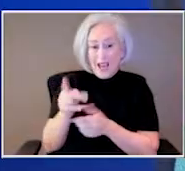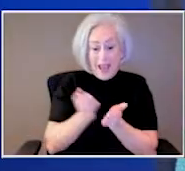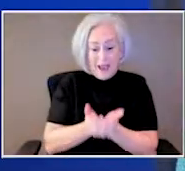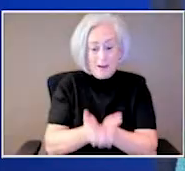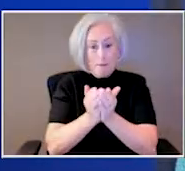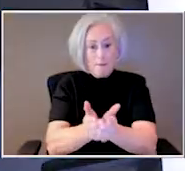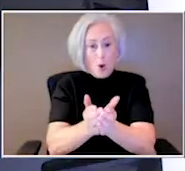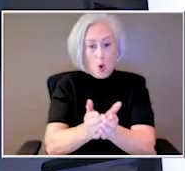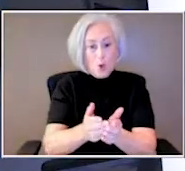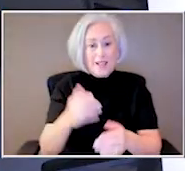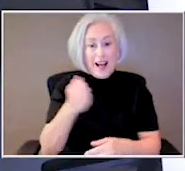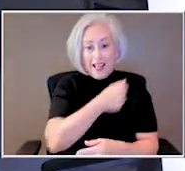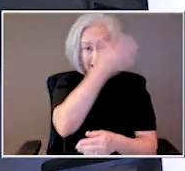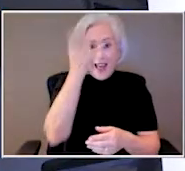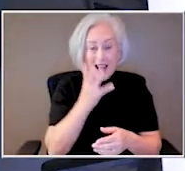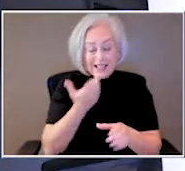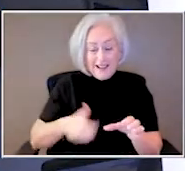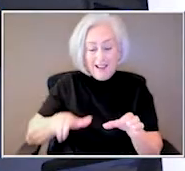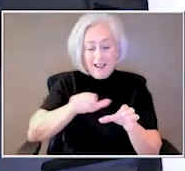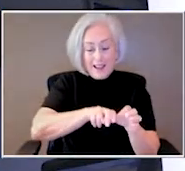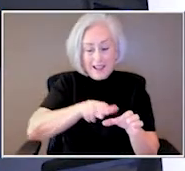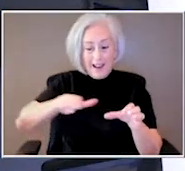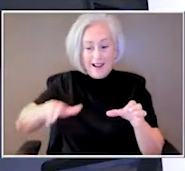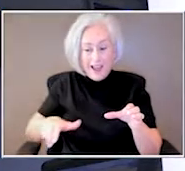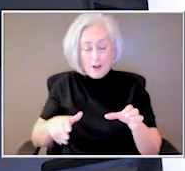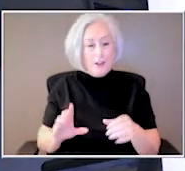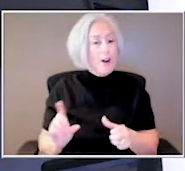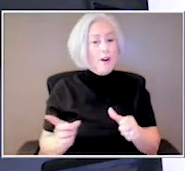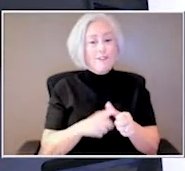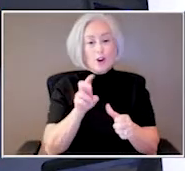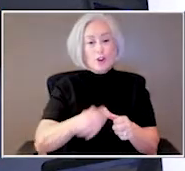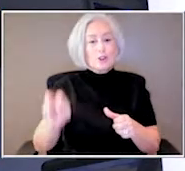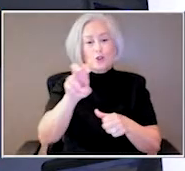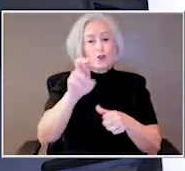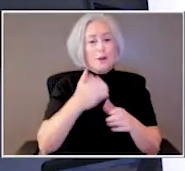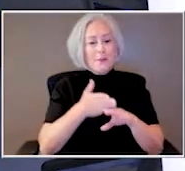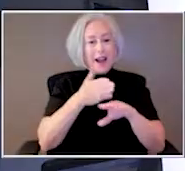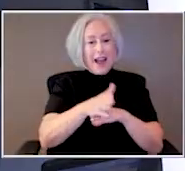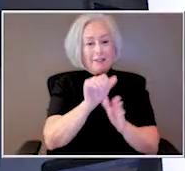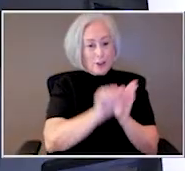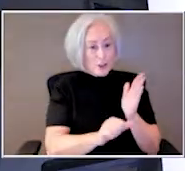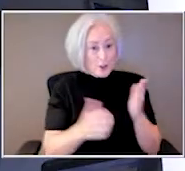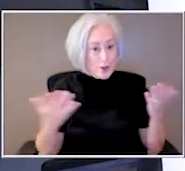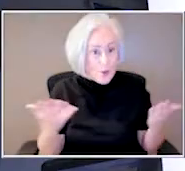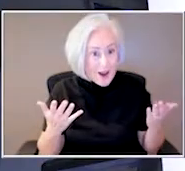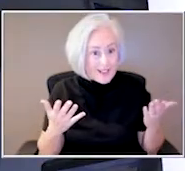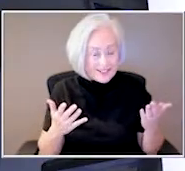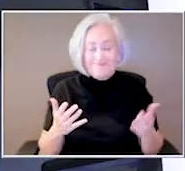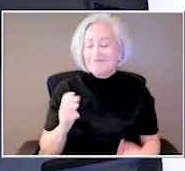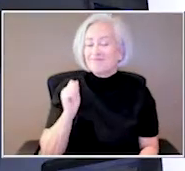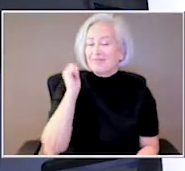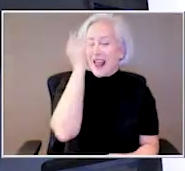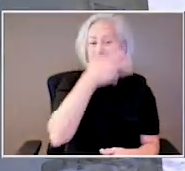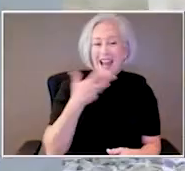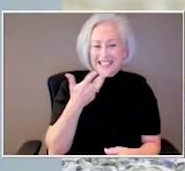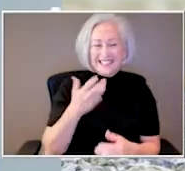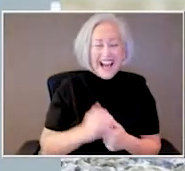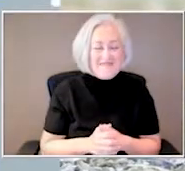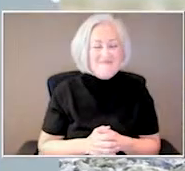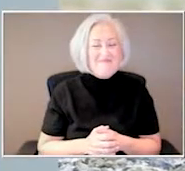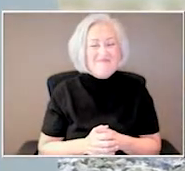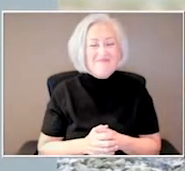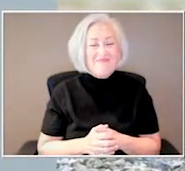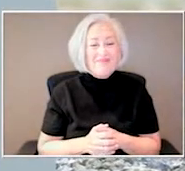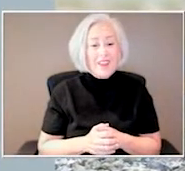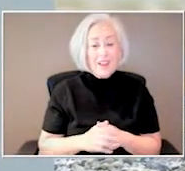love. Well, on that note, where was your first trip after surgery? Actually, it was back to Alaska. Yeah. We, a group of